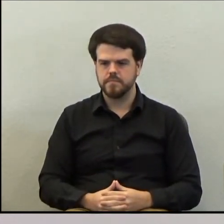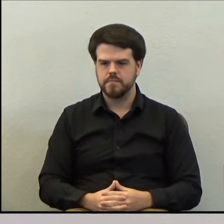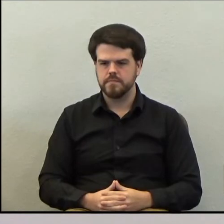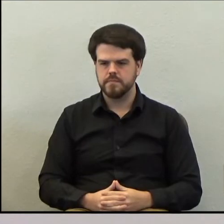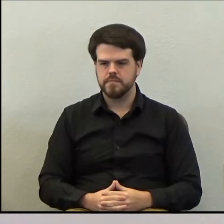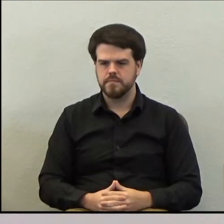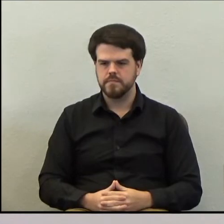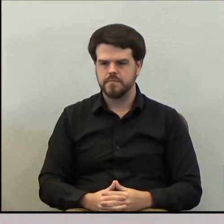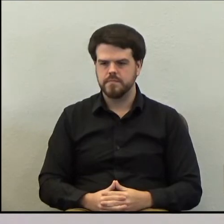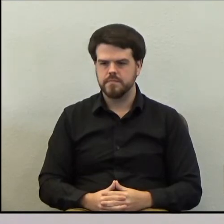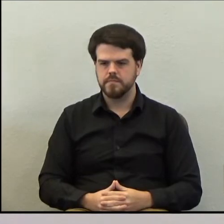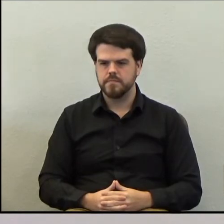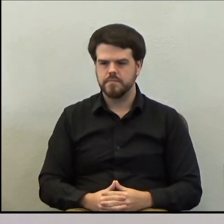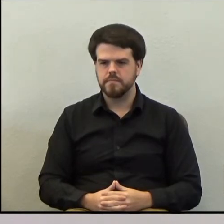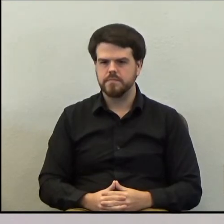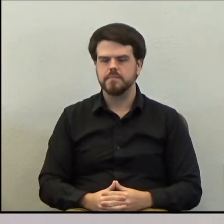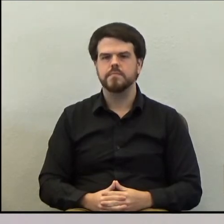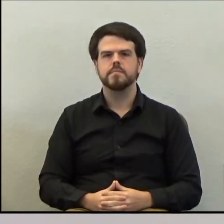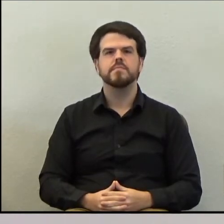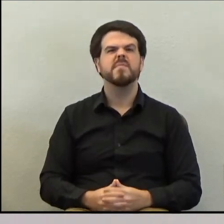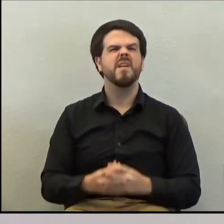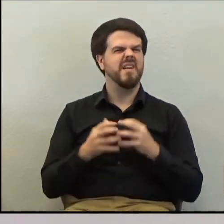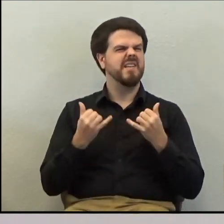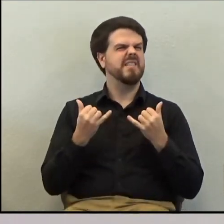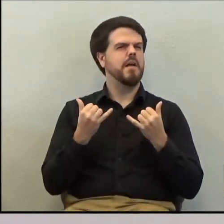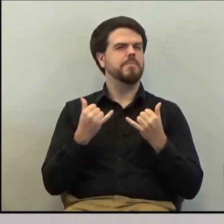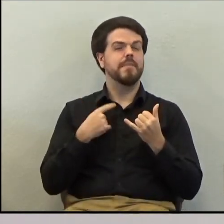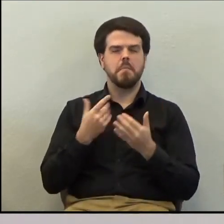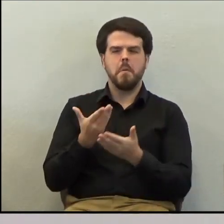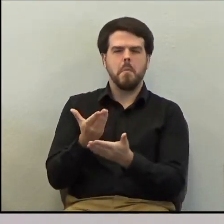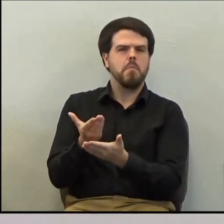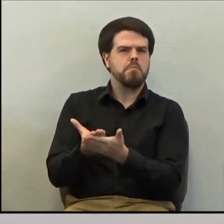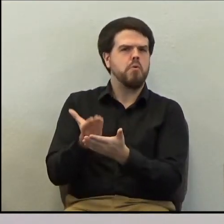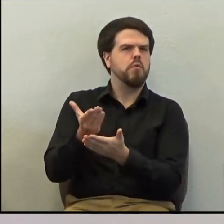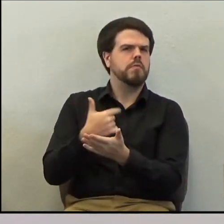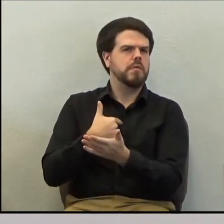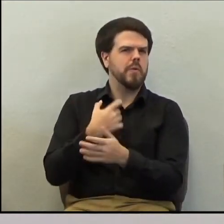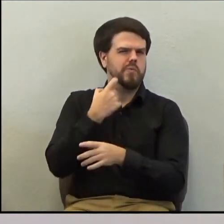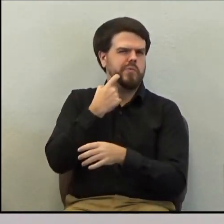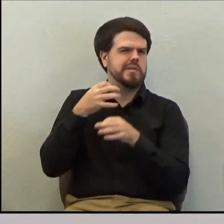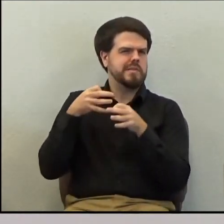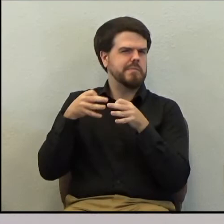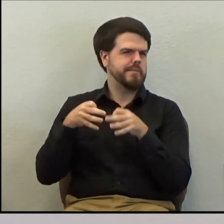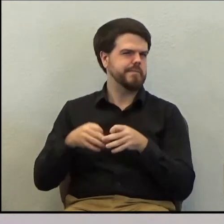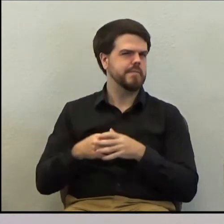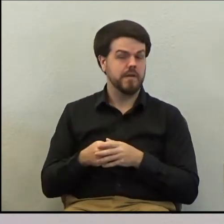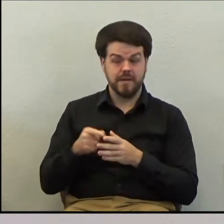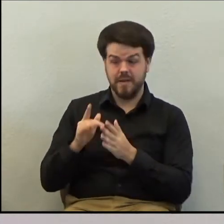kind of talk a little bit more, prove what I just said, that the Bible is the Word of God,